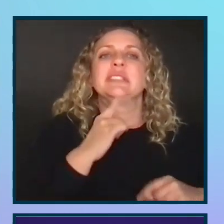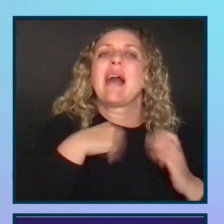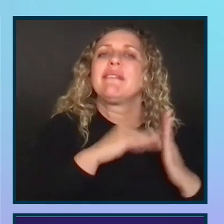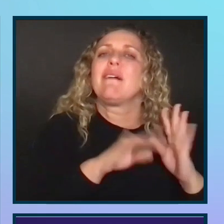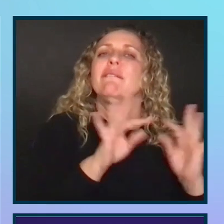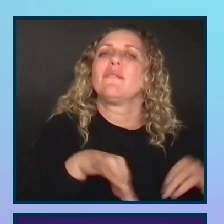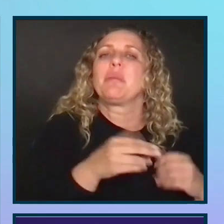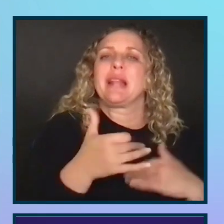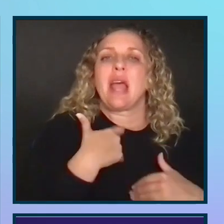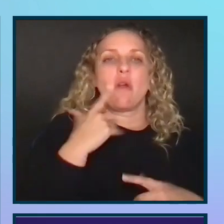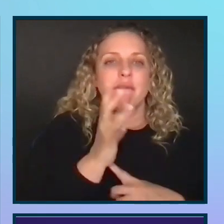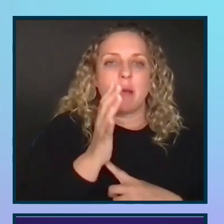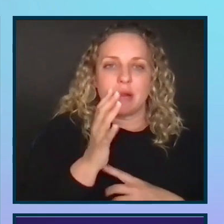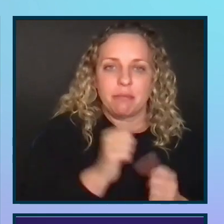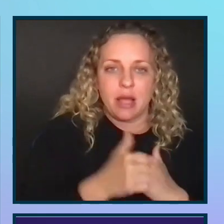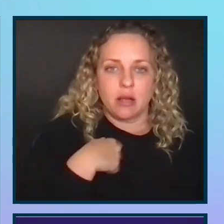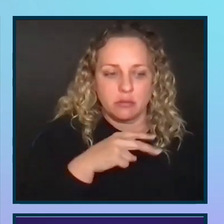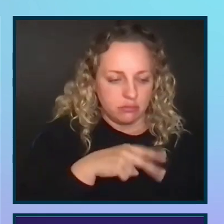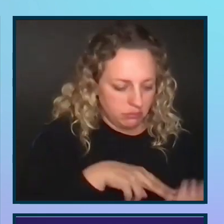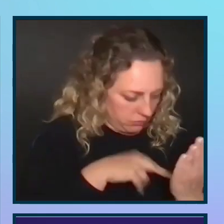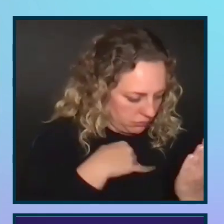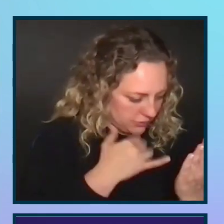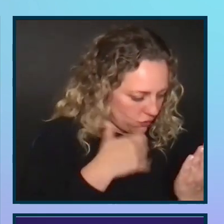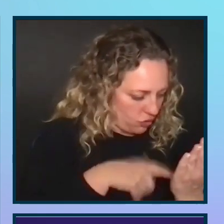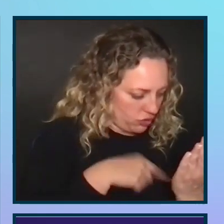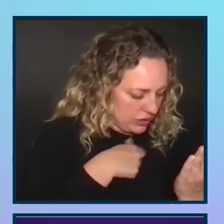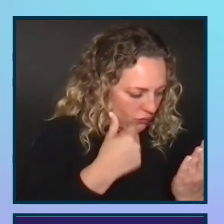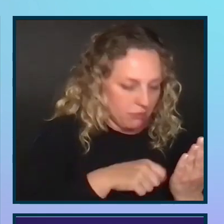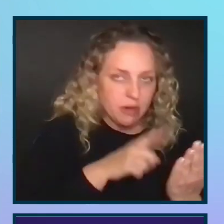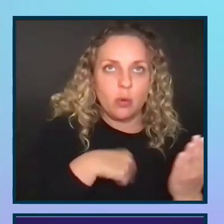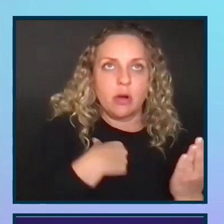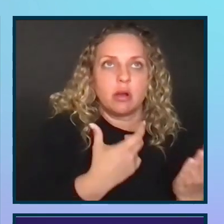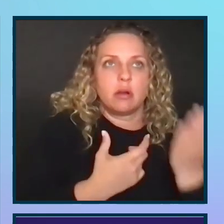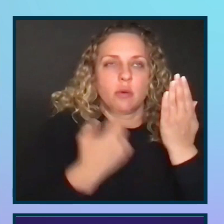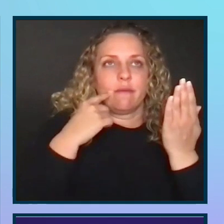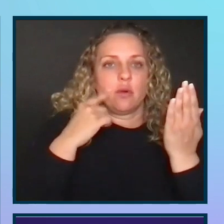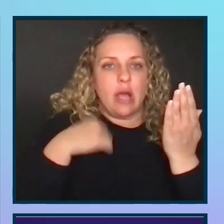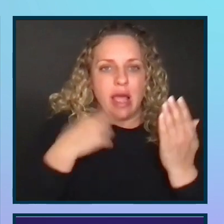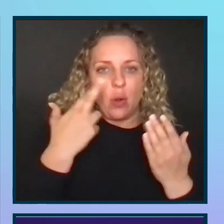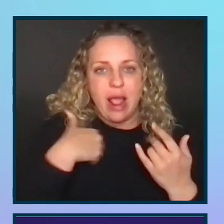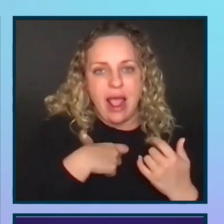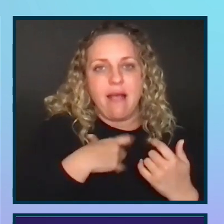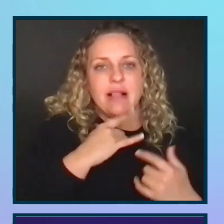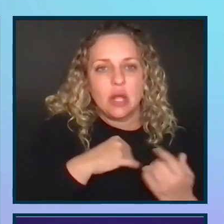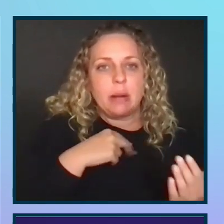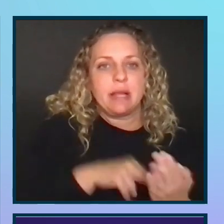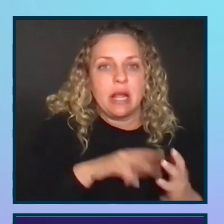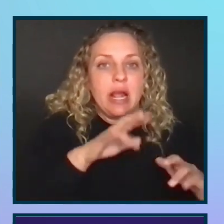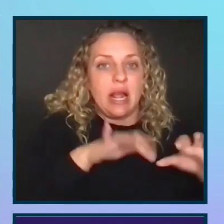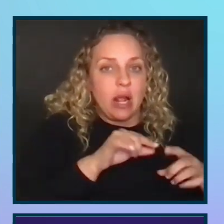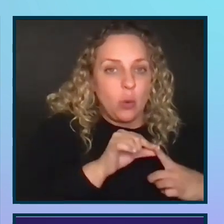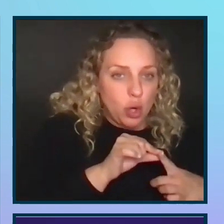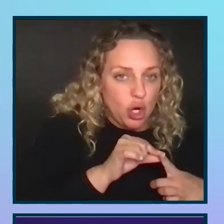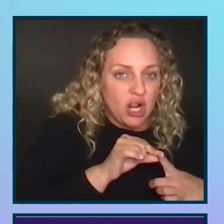form. Next thing I know, 5 minutes had passed. I was staring at my phone. I honestly couldn't remember what made me pick it up. I realized I had literally been in the middle of typing a word.